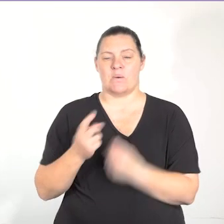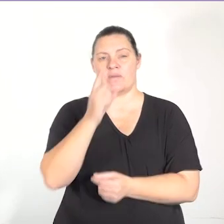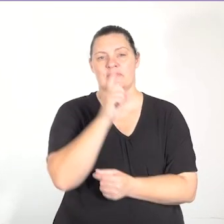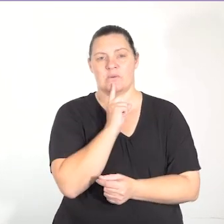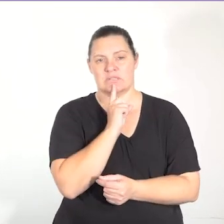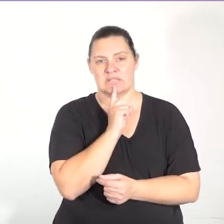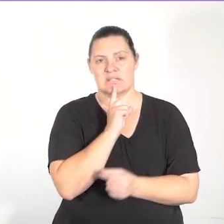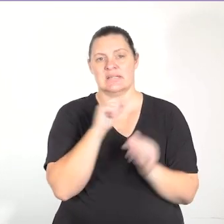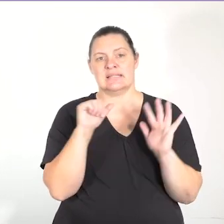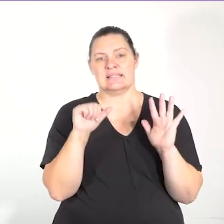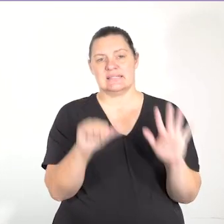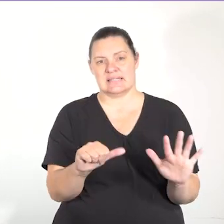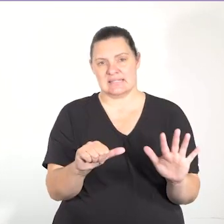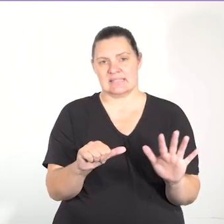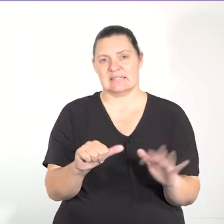to get